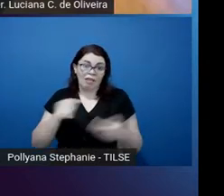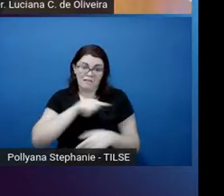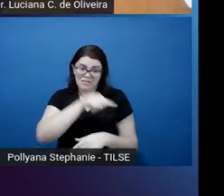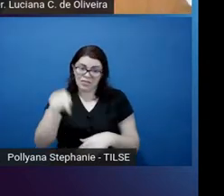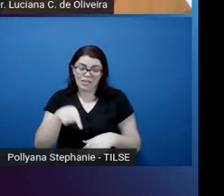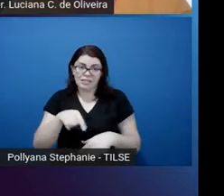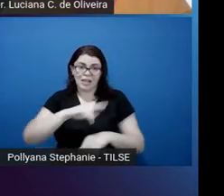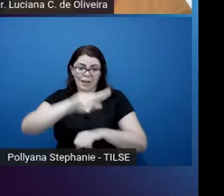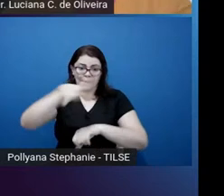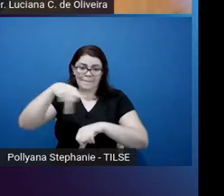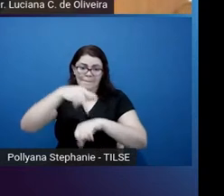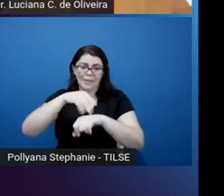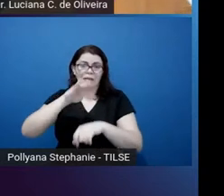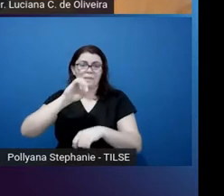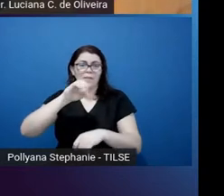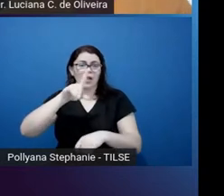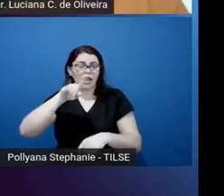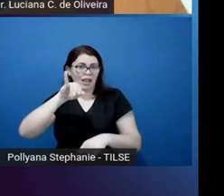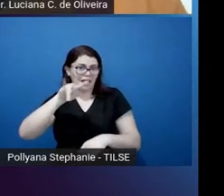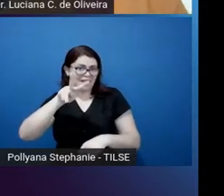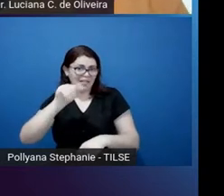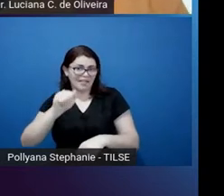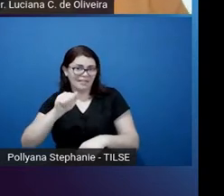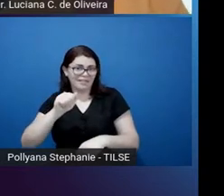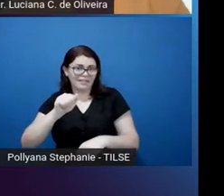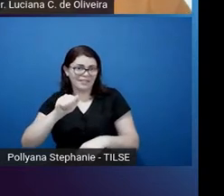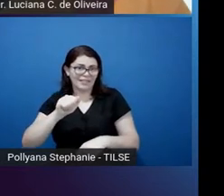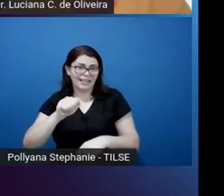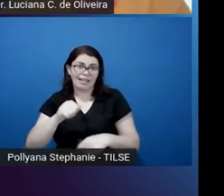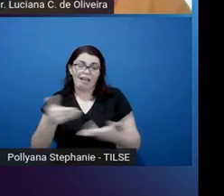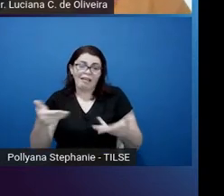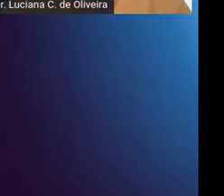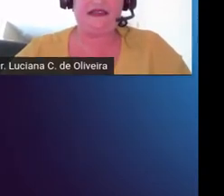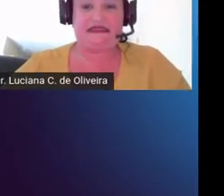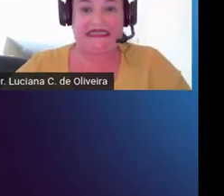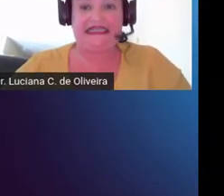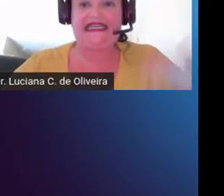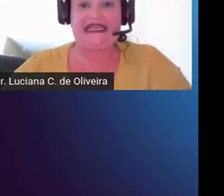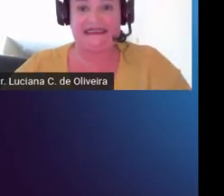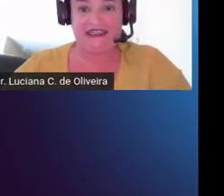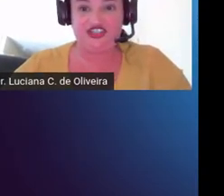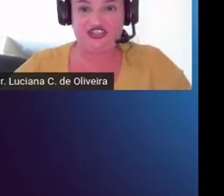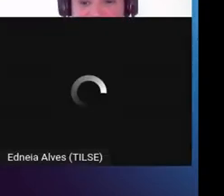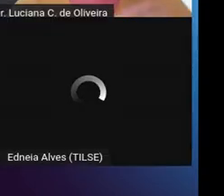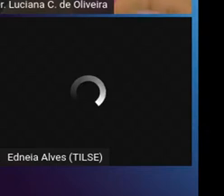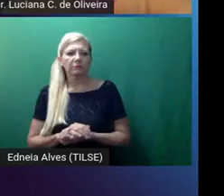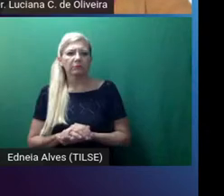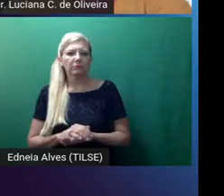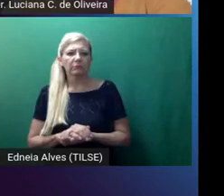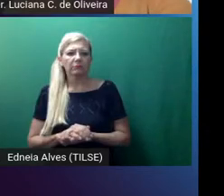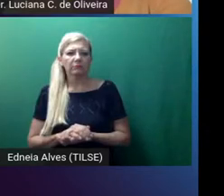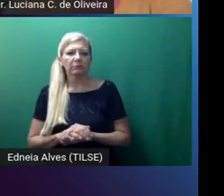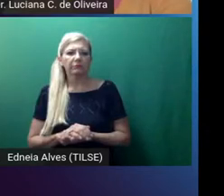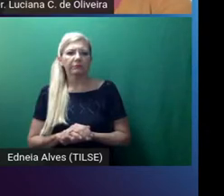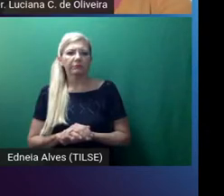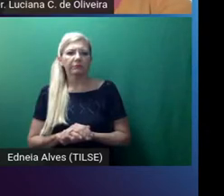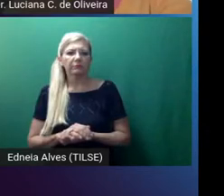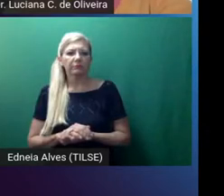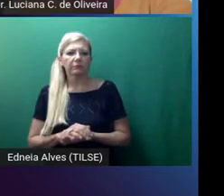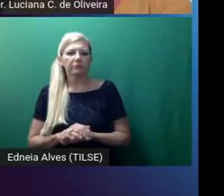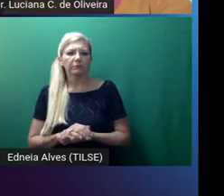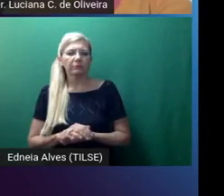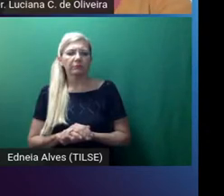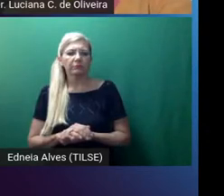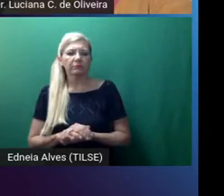English don't have to deal with a Japanese accent, basically, in English.